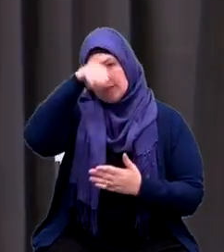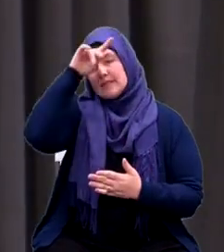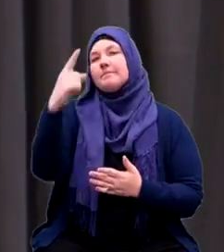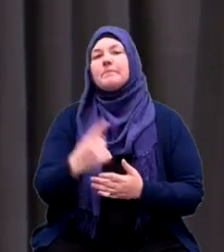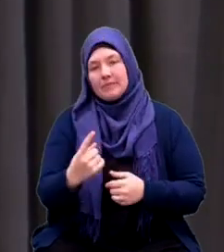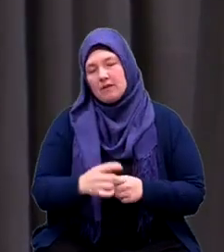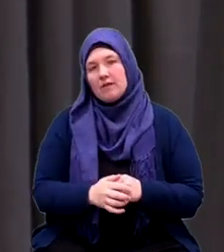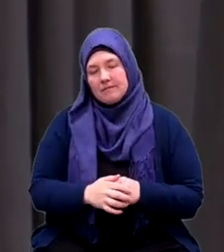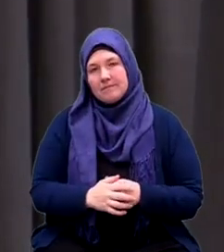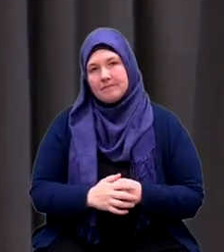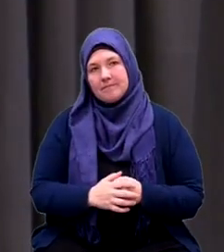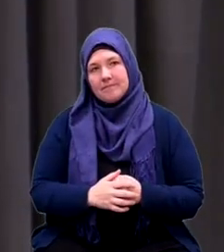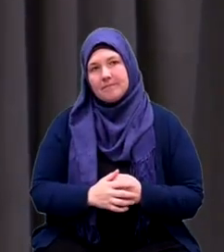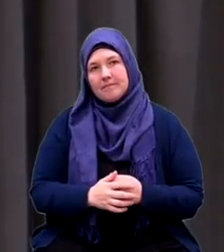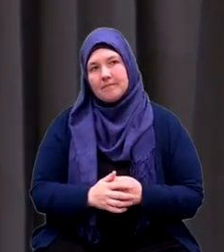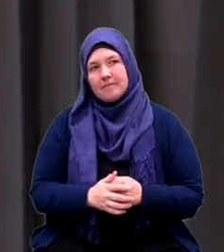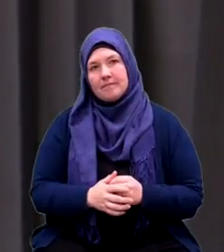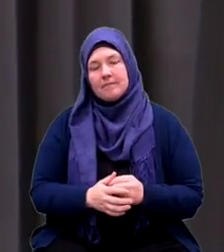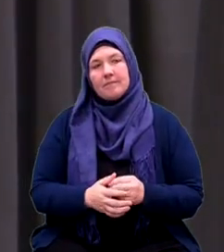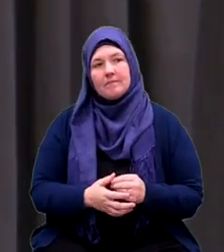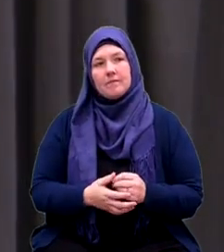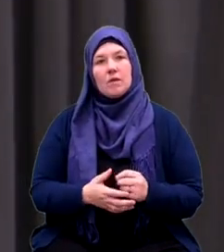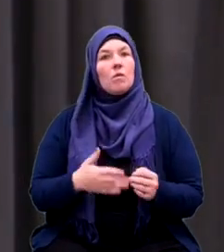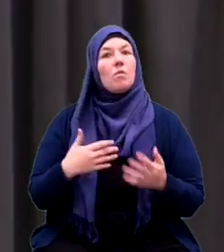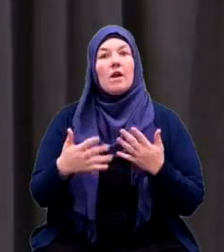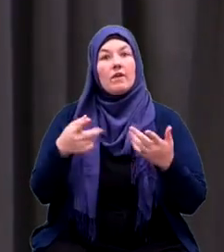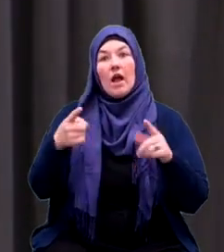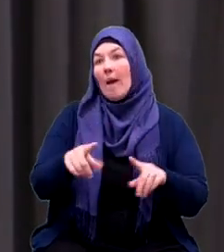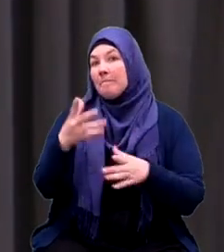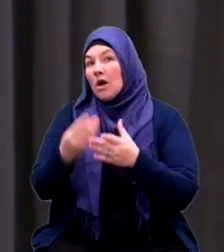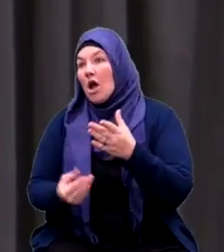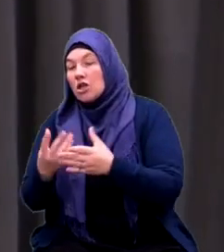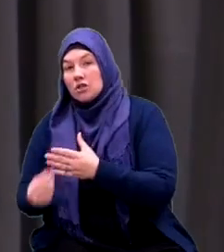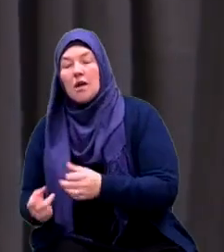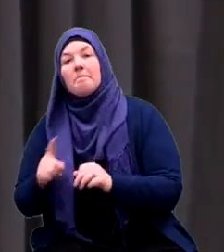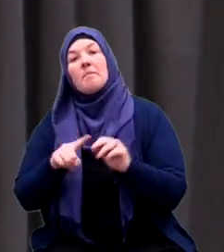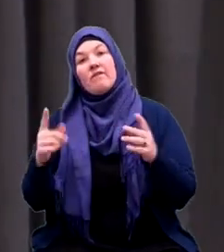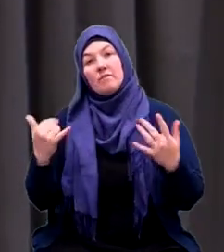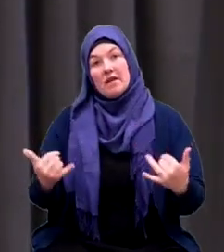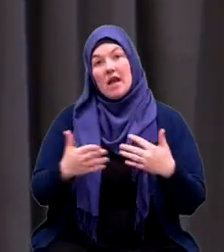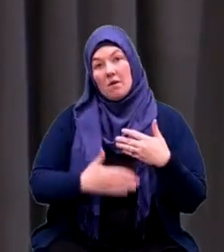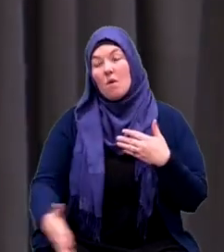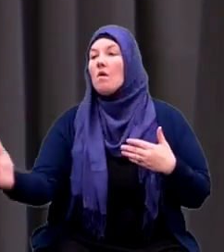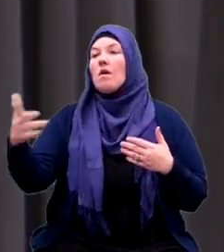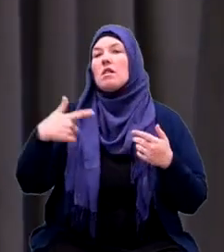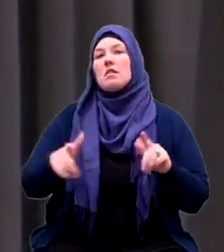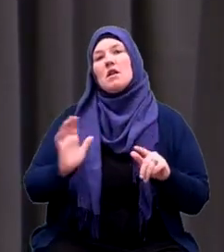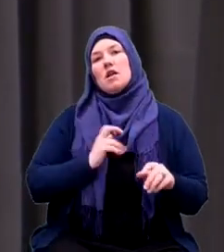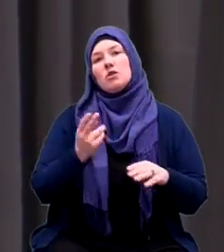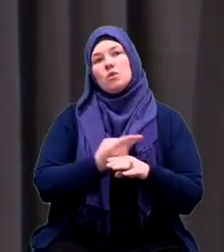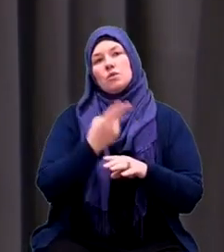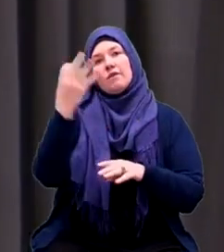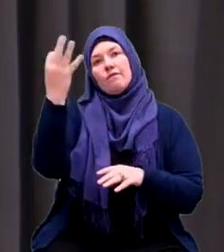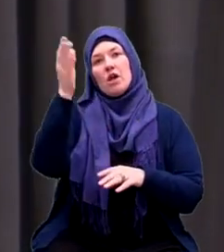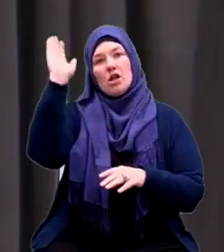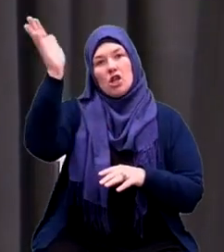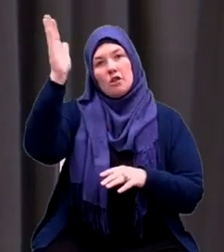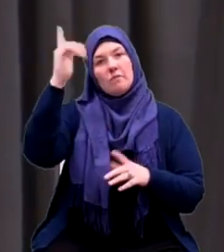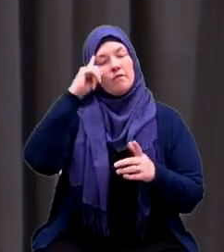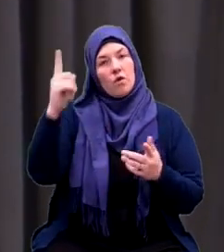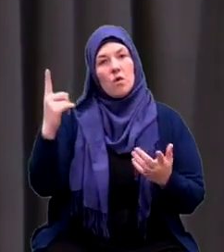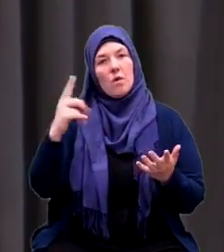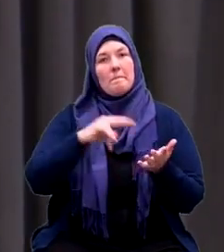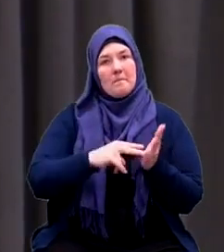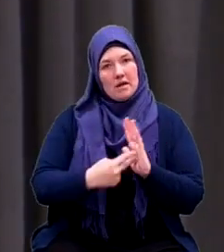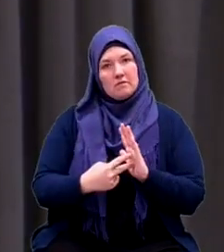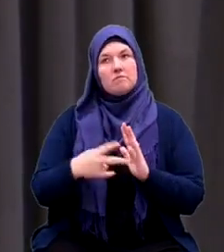something. Whatever is gone, but at least from now on, let us use the Friday khutbah for what it